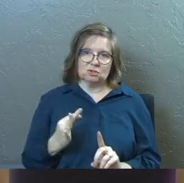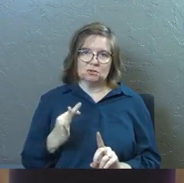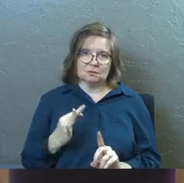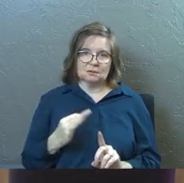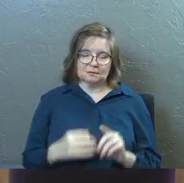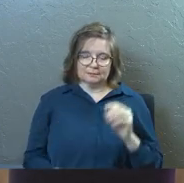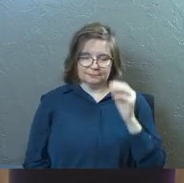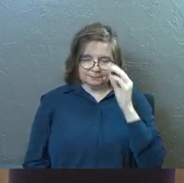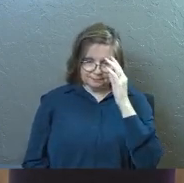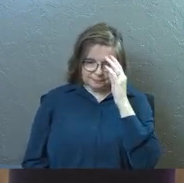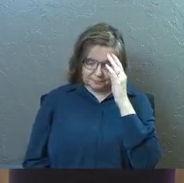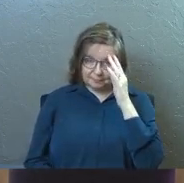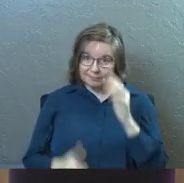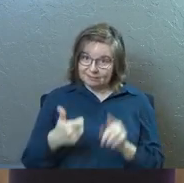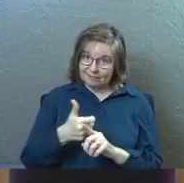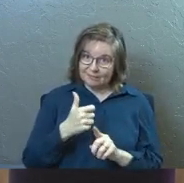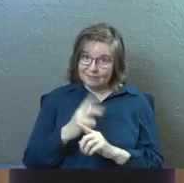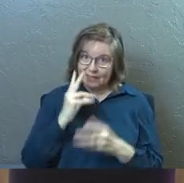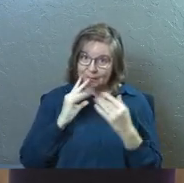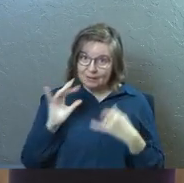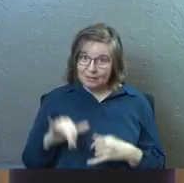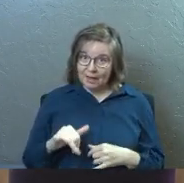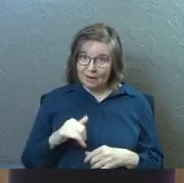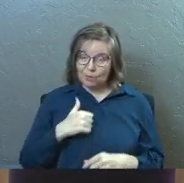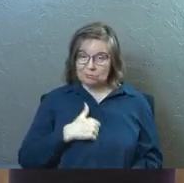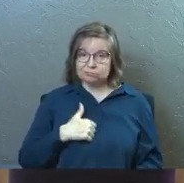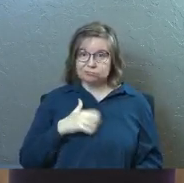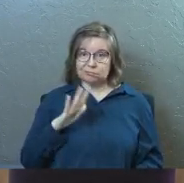decisions. You ever regret your decisions?